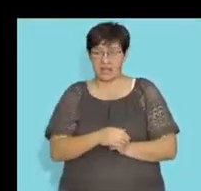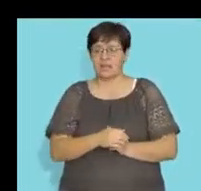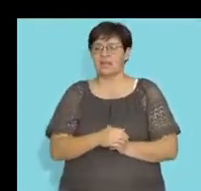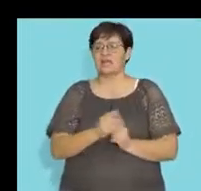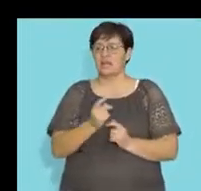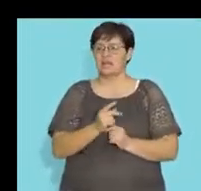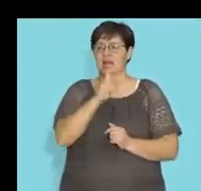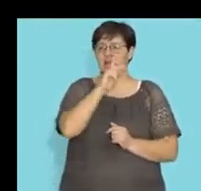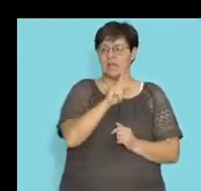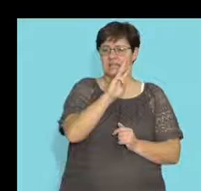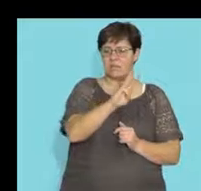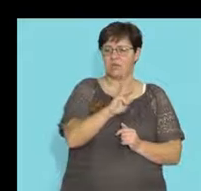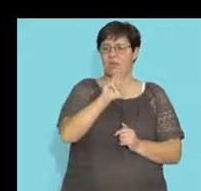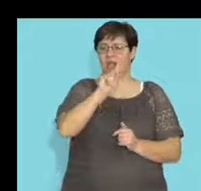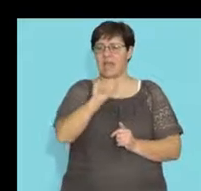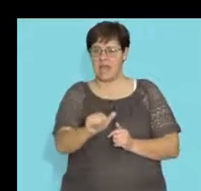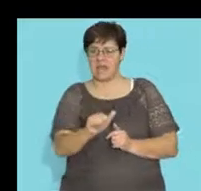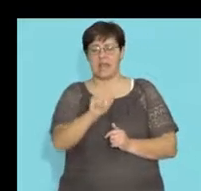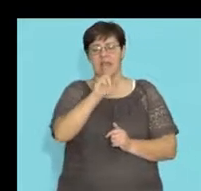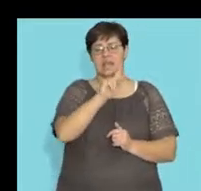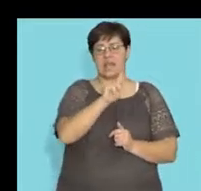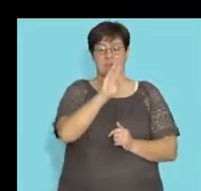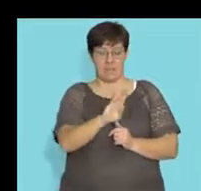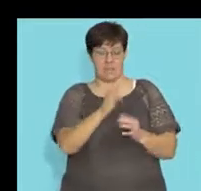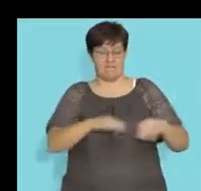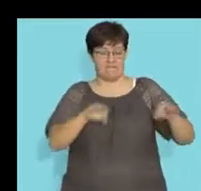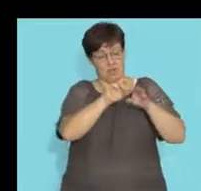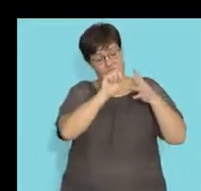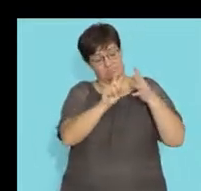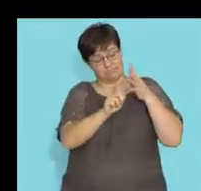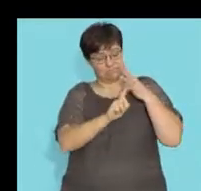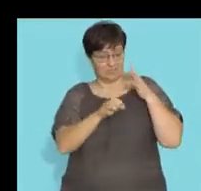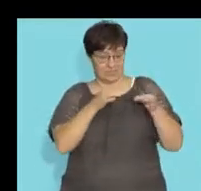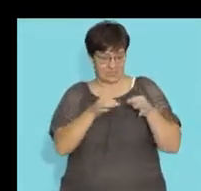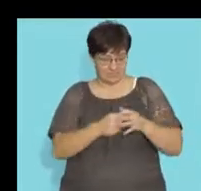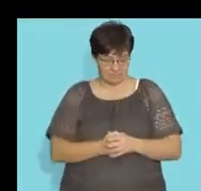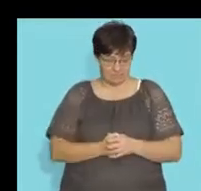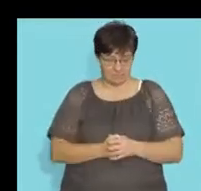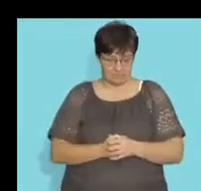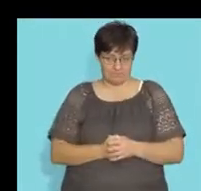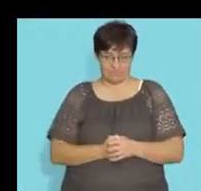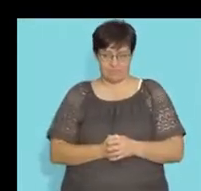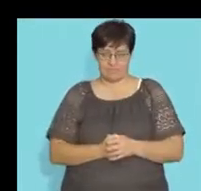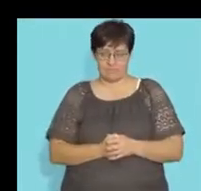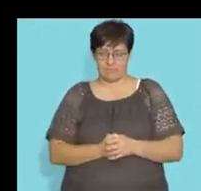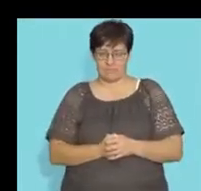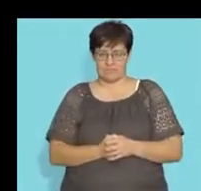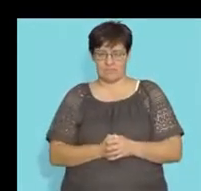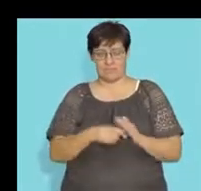discuss Kw value, Ka value, and Kb values as we go on. Right.